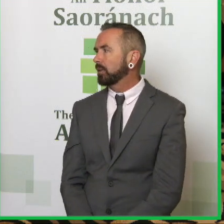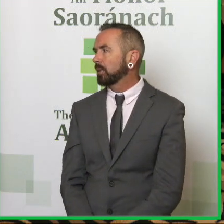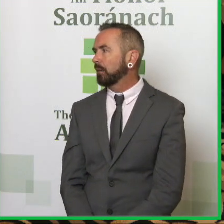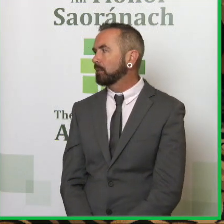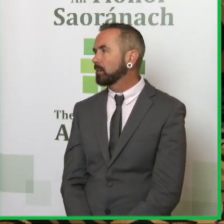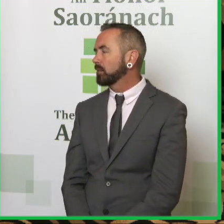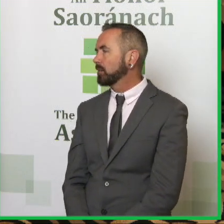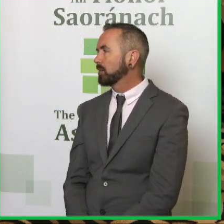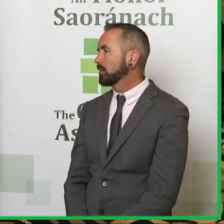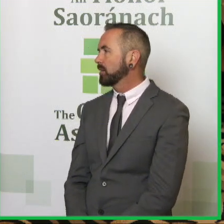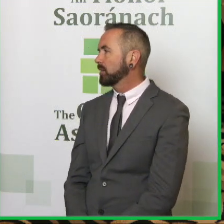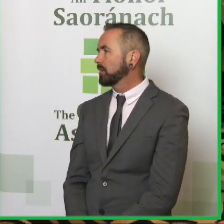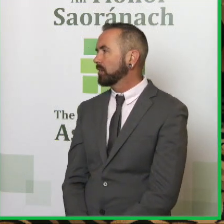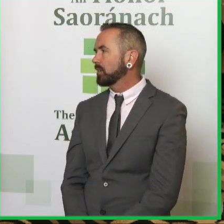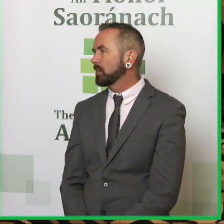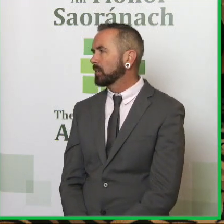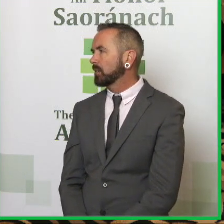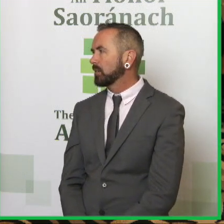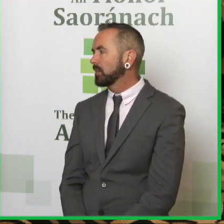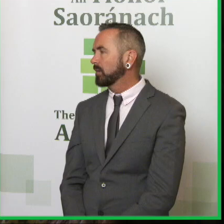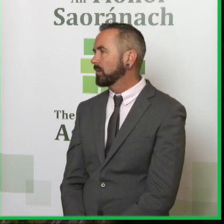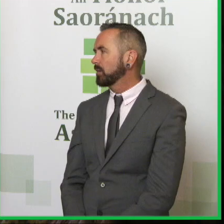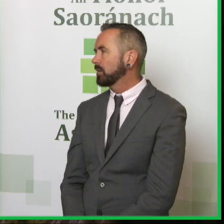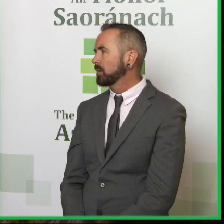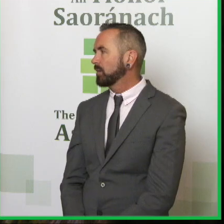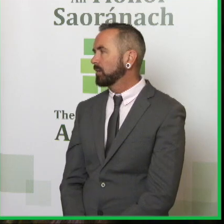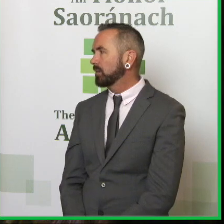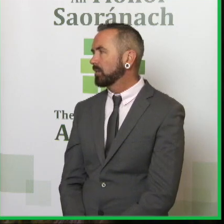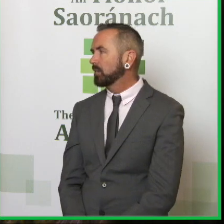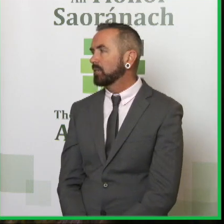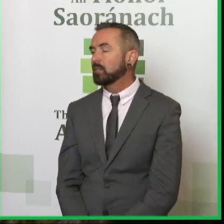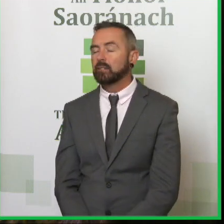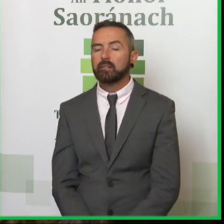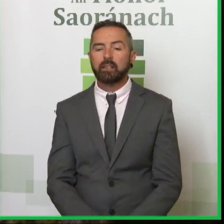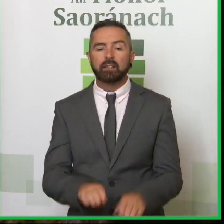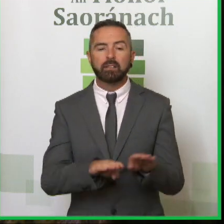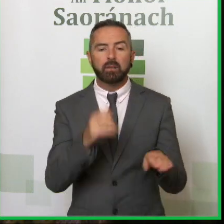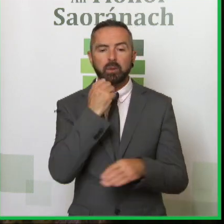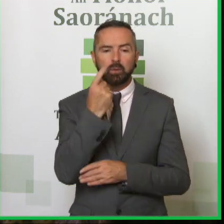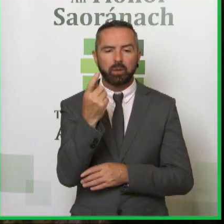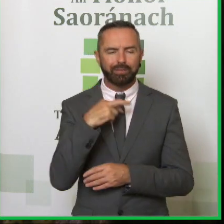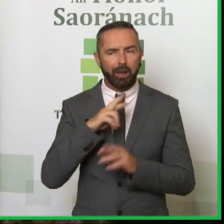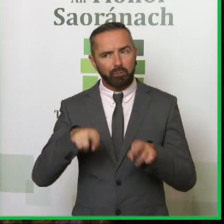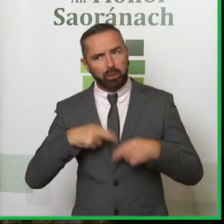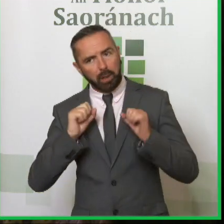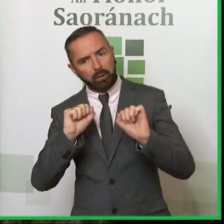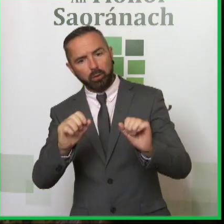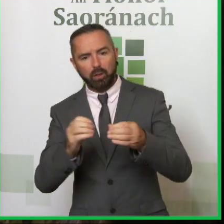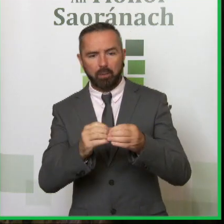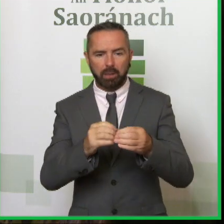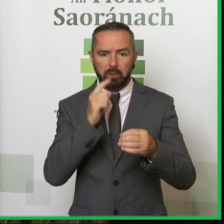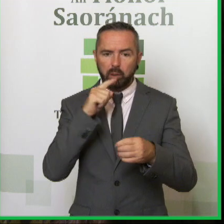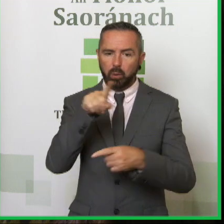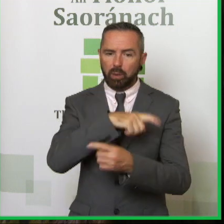Evelyn? Yeah, I would just like to note in the room, in reply to those comments, that I respect them, but we voted